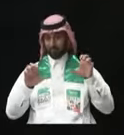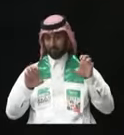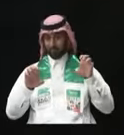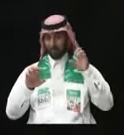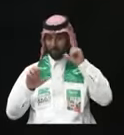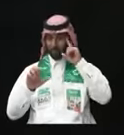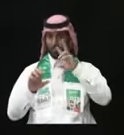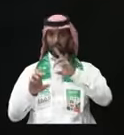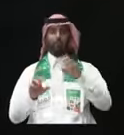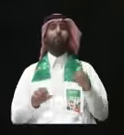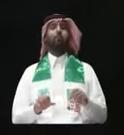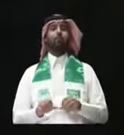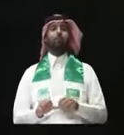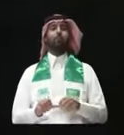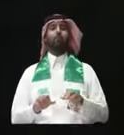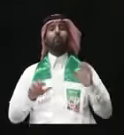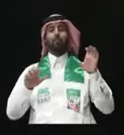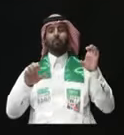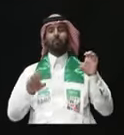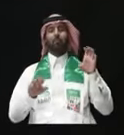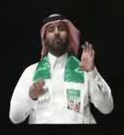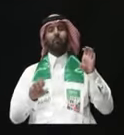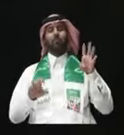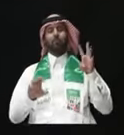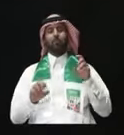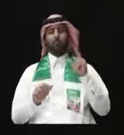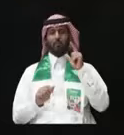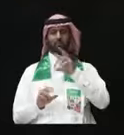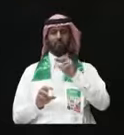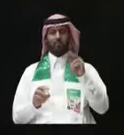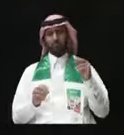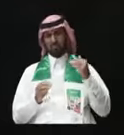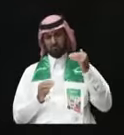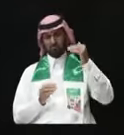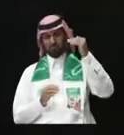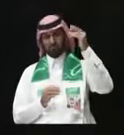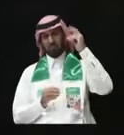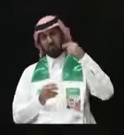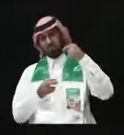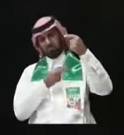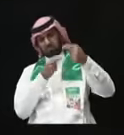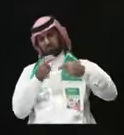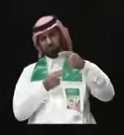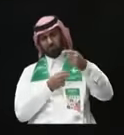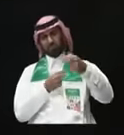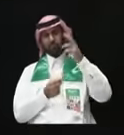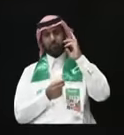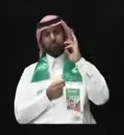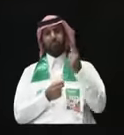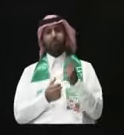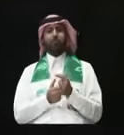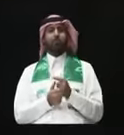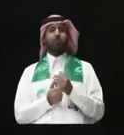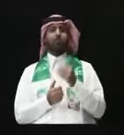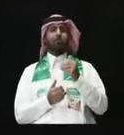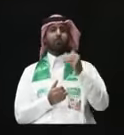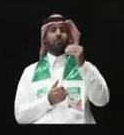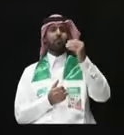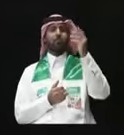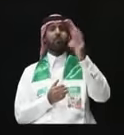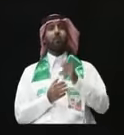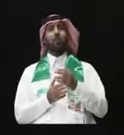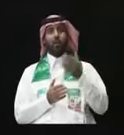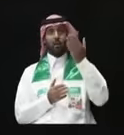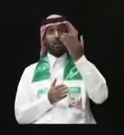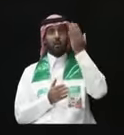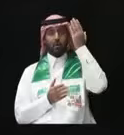90th. 90 years of prosperity, growth, and progress. We have all to thank Allah